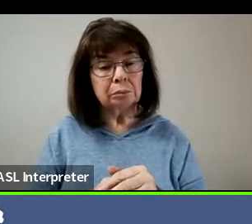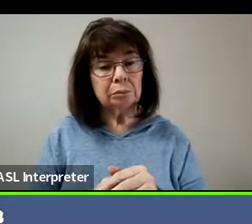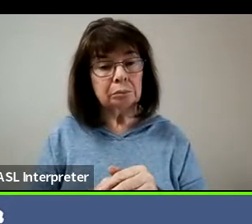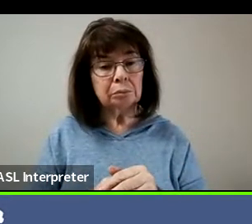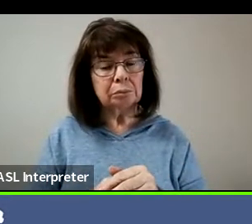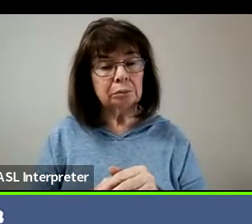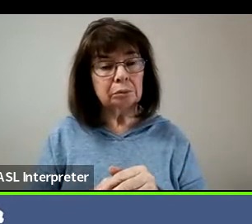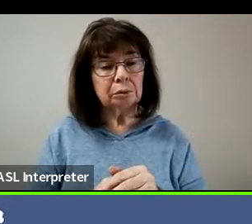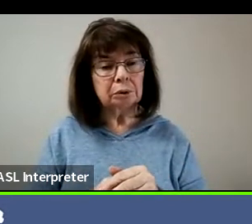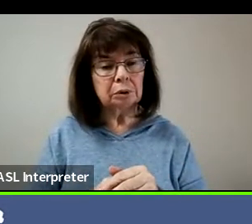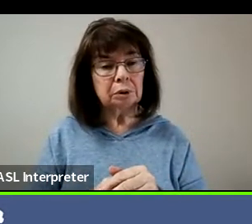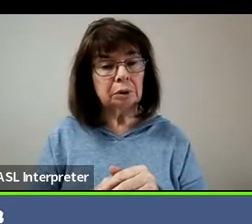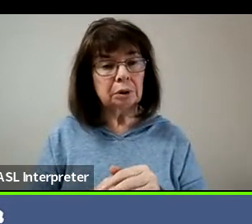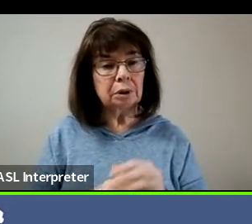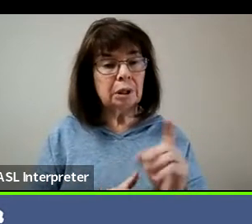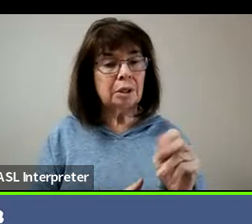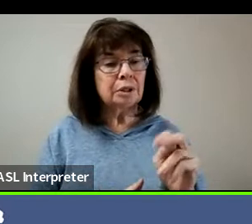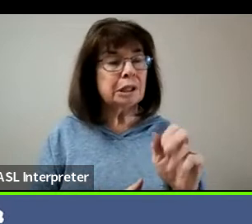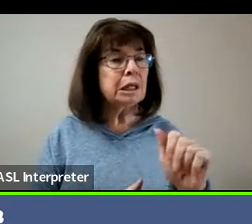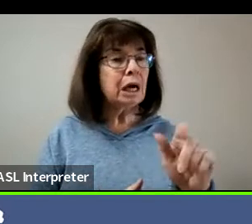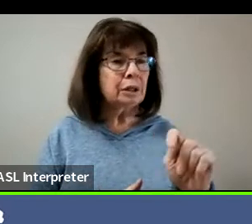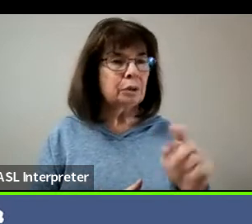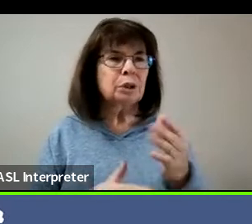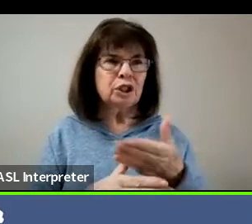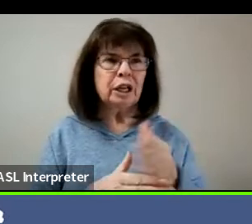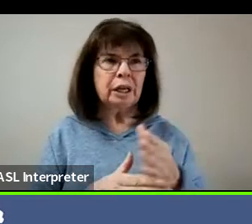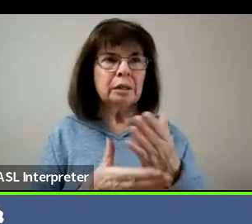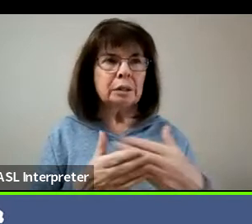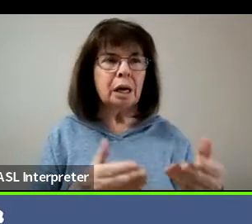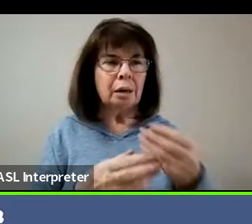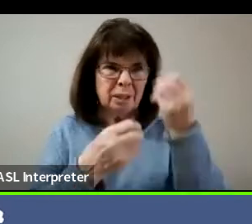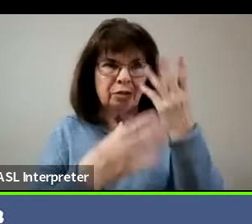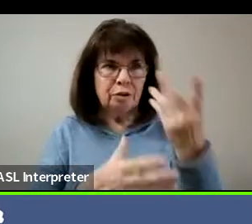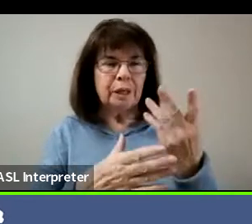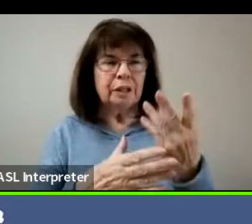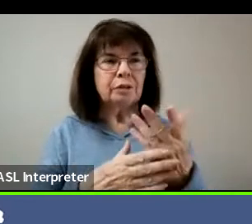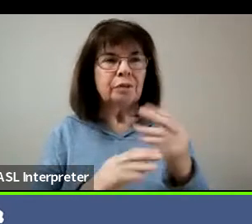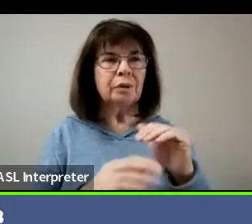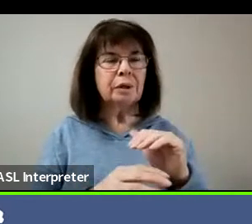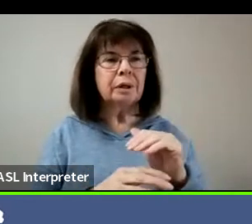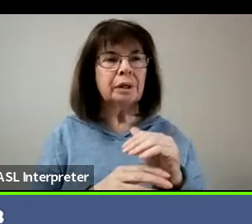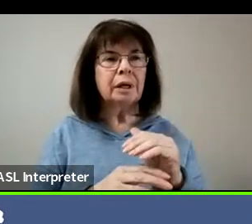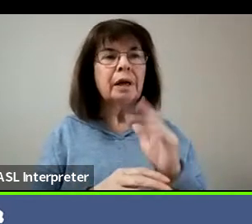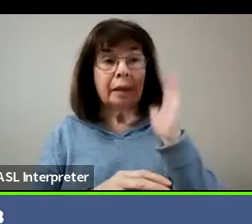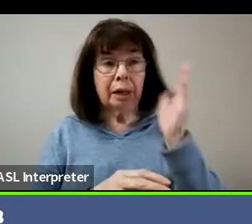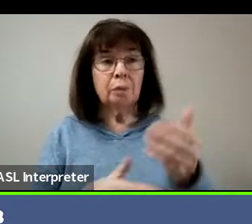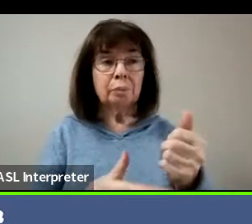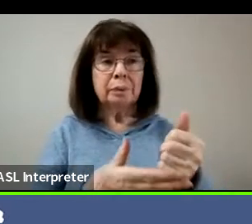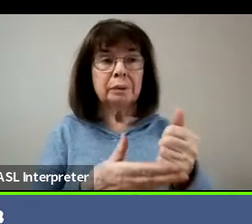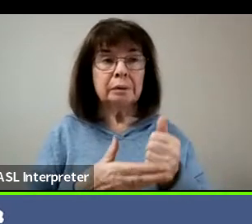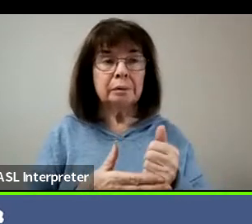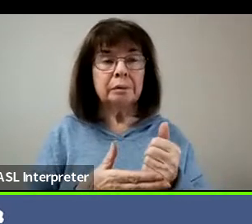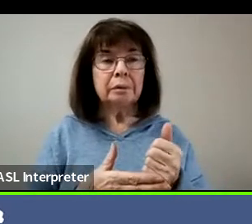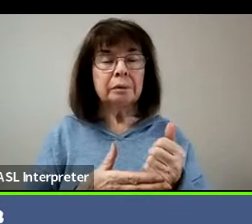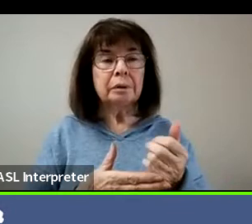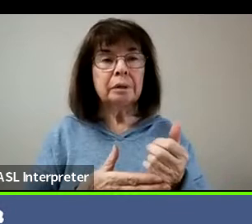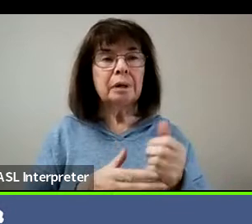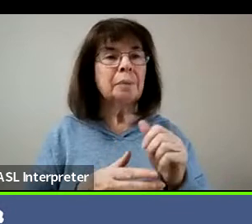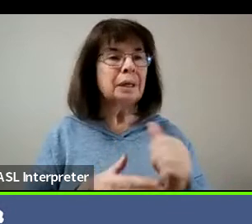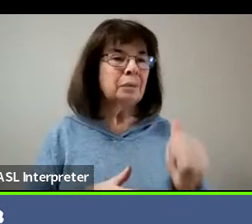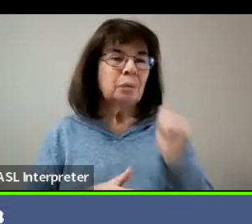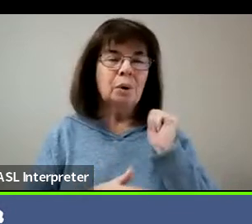and Donata is sharing a little bit of information that we're getting, just survey data, and I think that is going to be very useful, but it will not answer the question